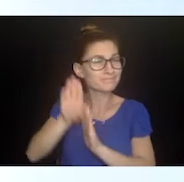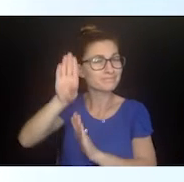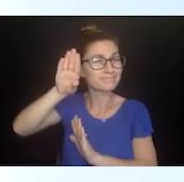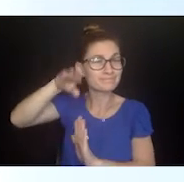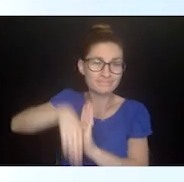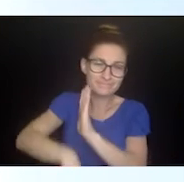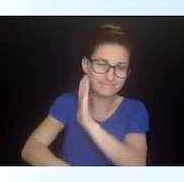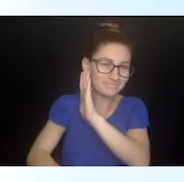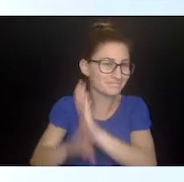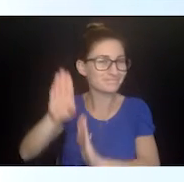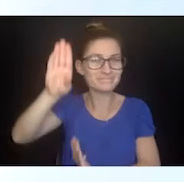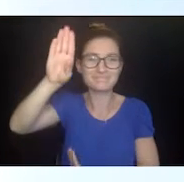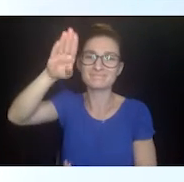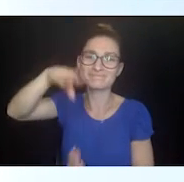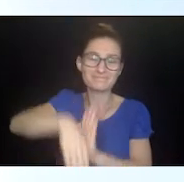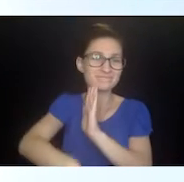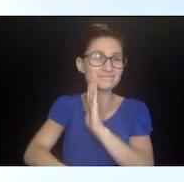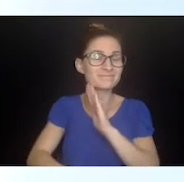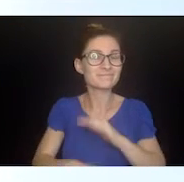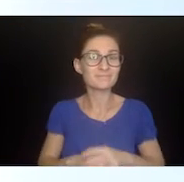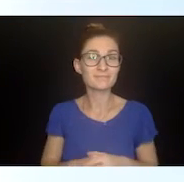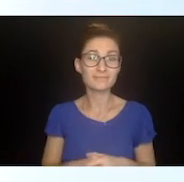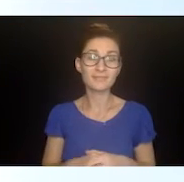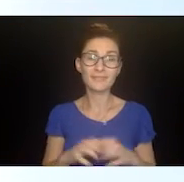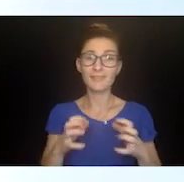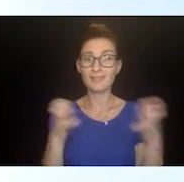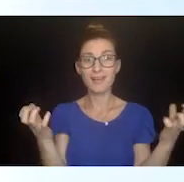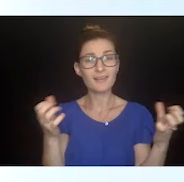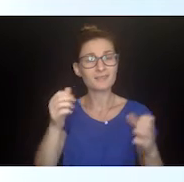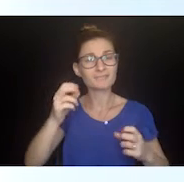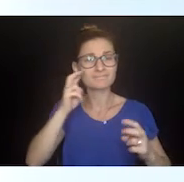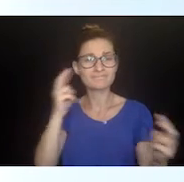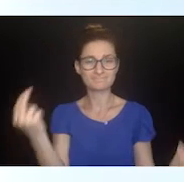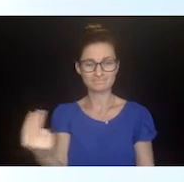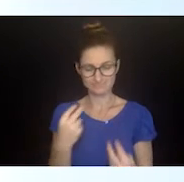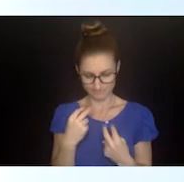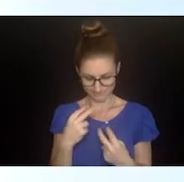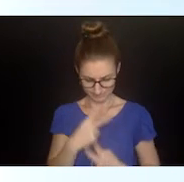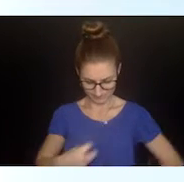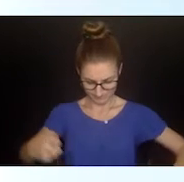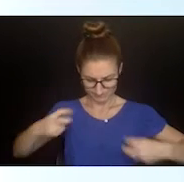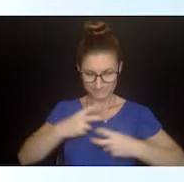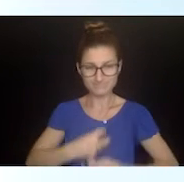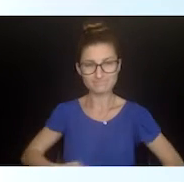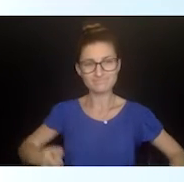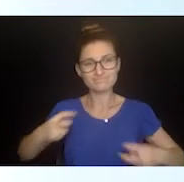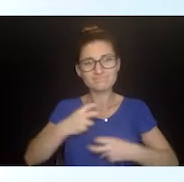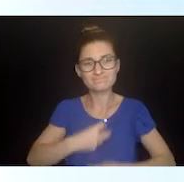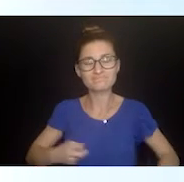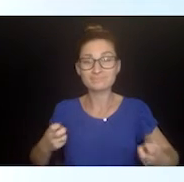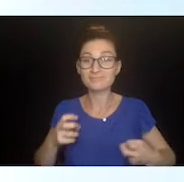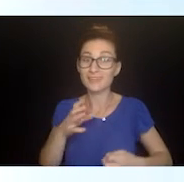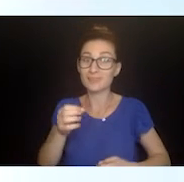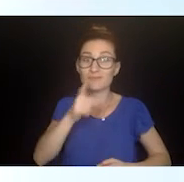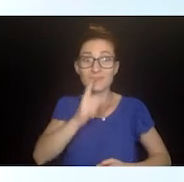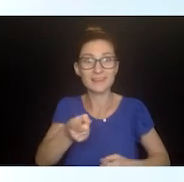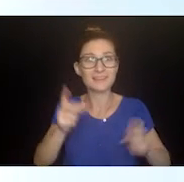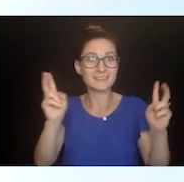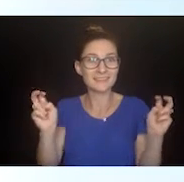coaster. It's been a time of much self-reflection and a real